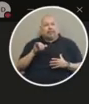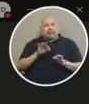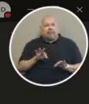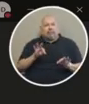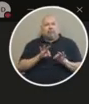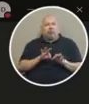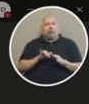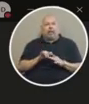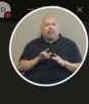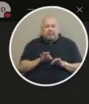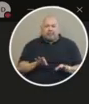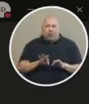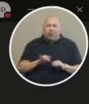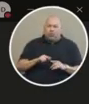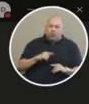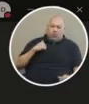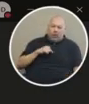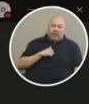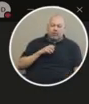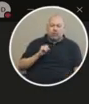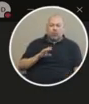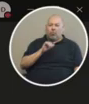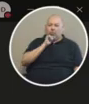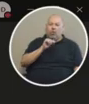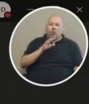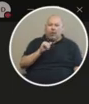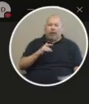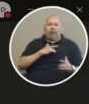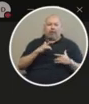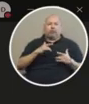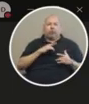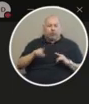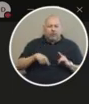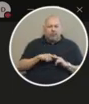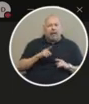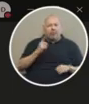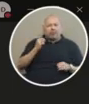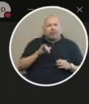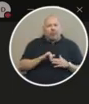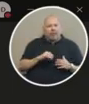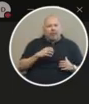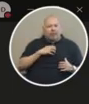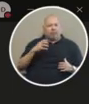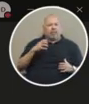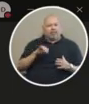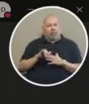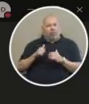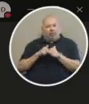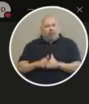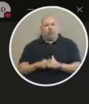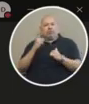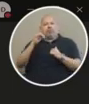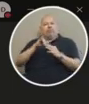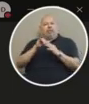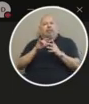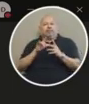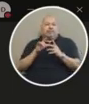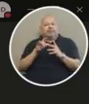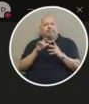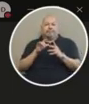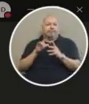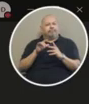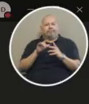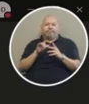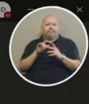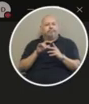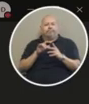important, and that is paramount to us. So no, we're not concerned about if someone complains, because we're enforcing something that's in order